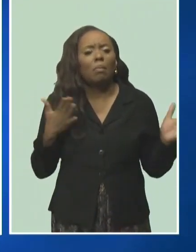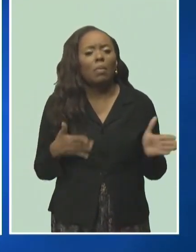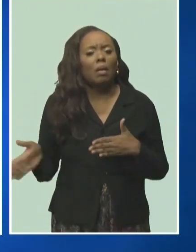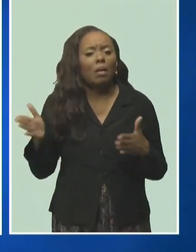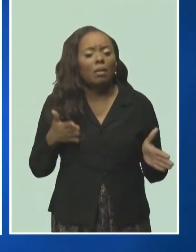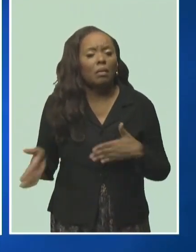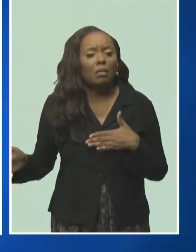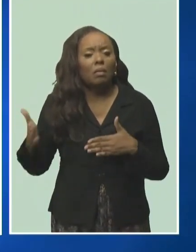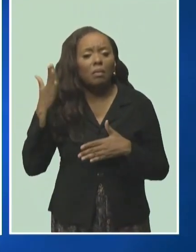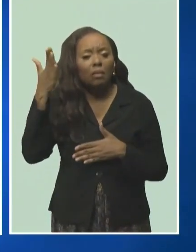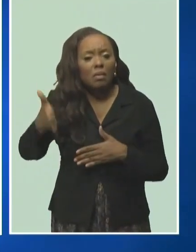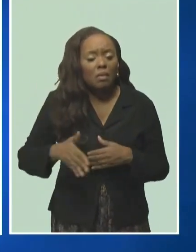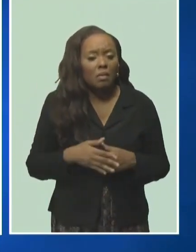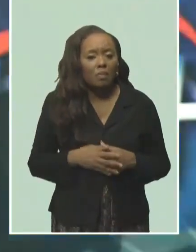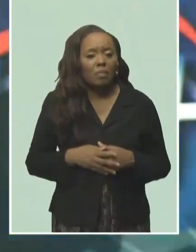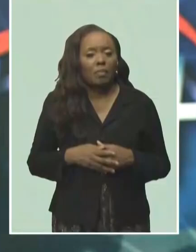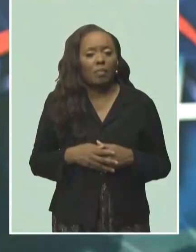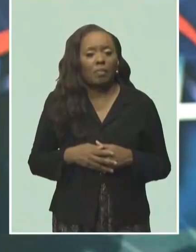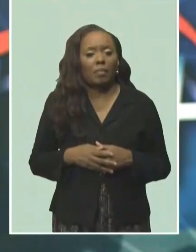moving forward.